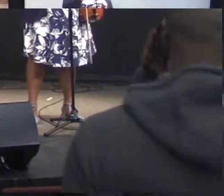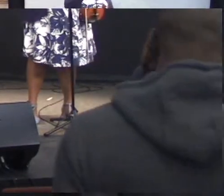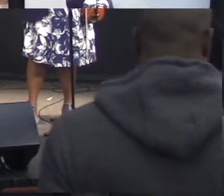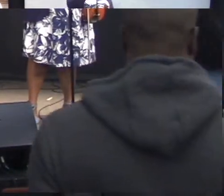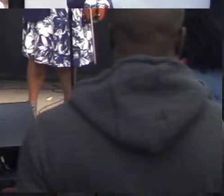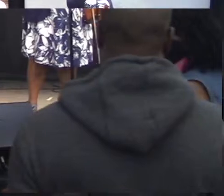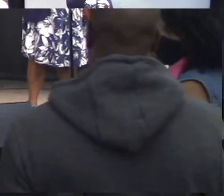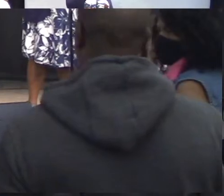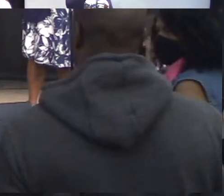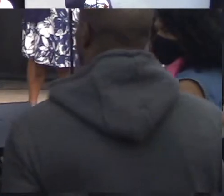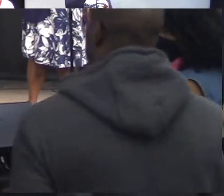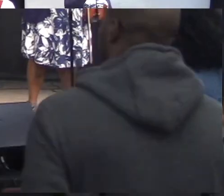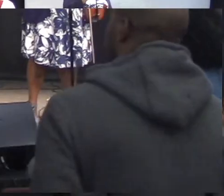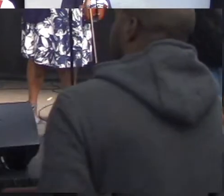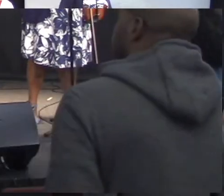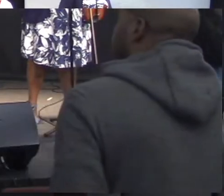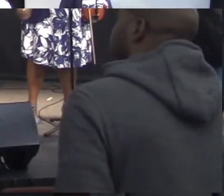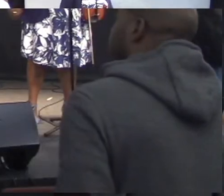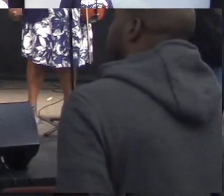Our God and King.